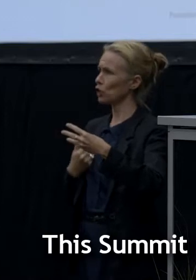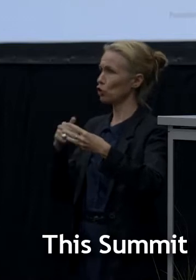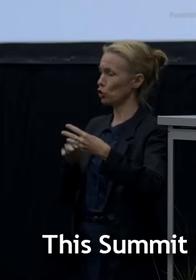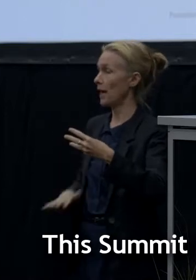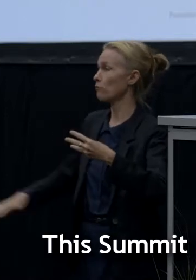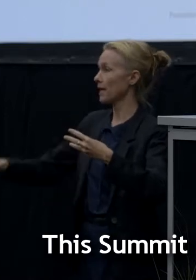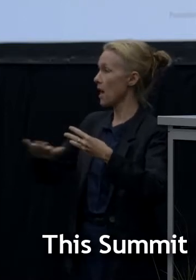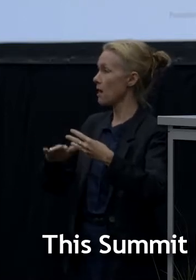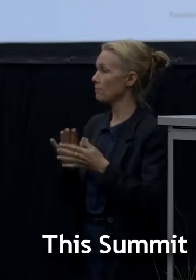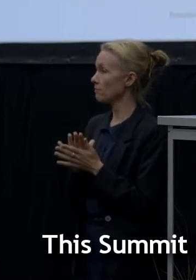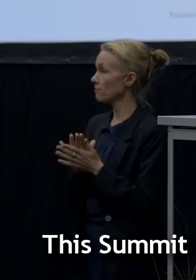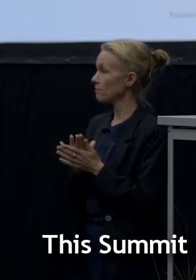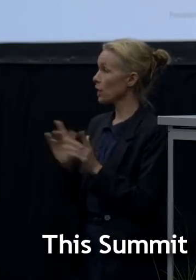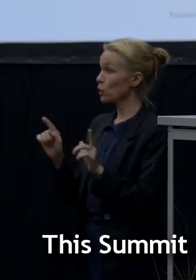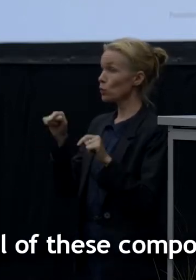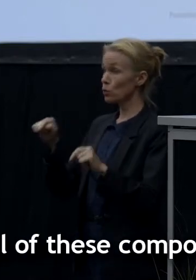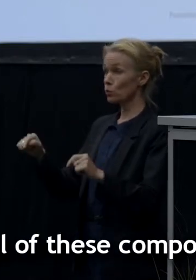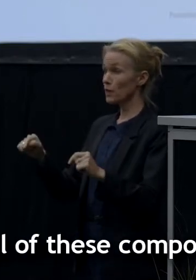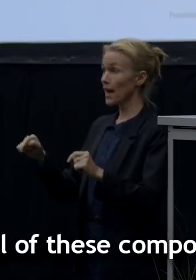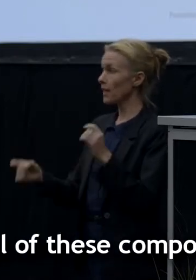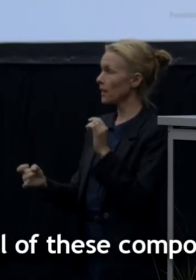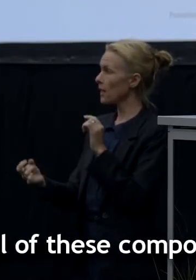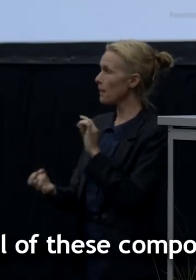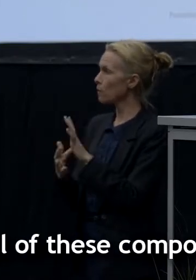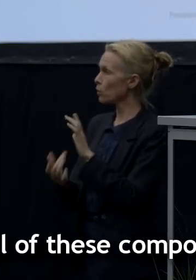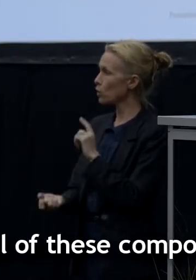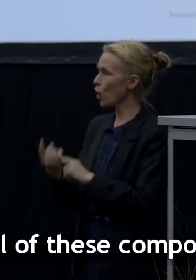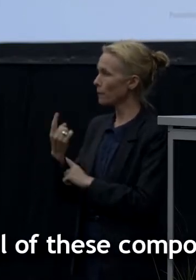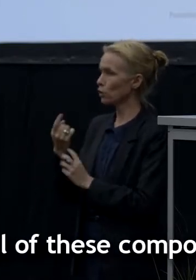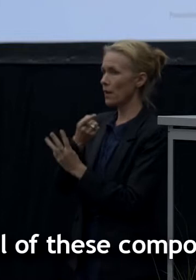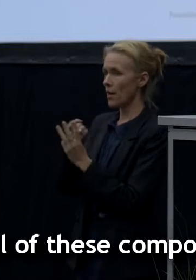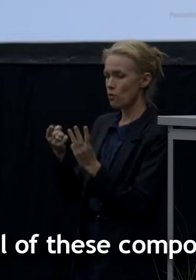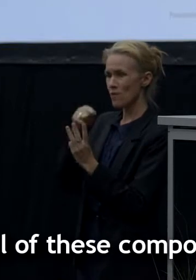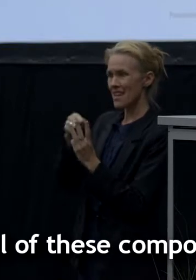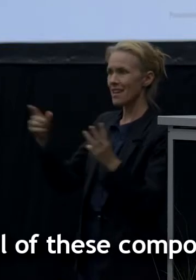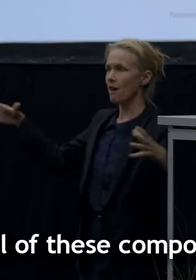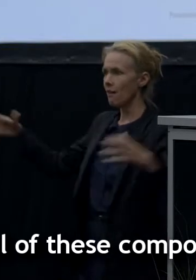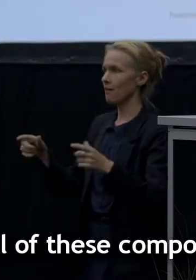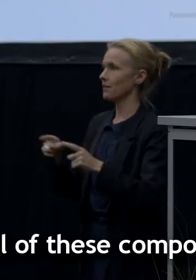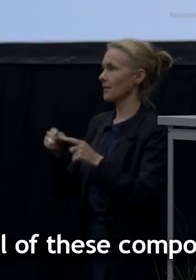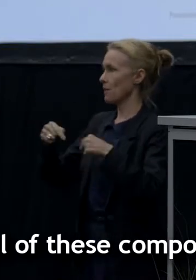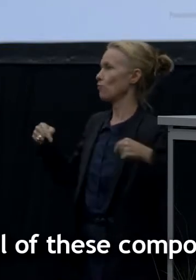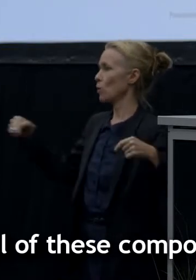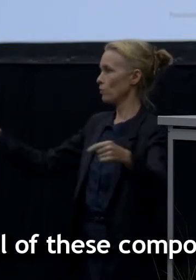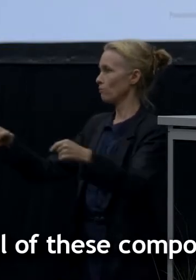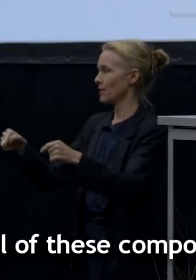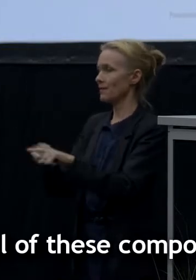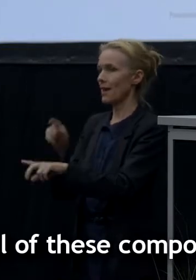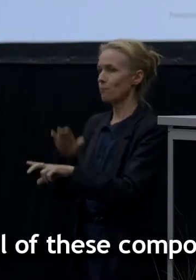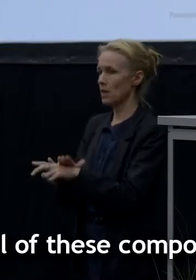summit has provided an important opportunity to have all these components together in the same space at the same